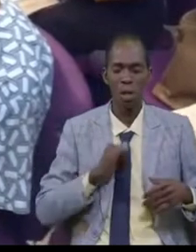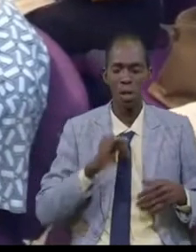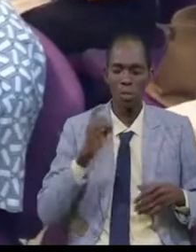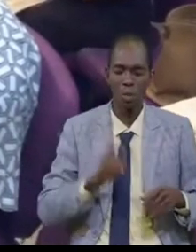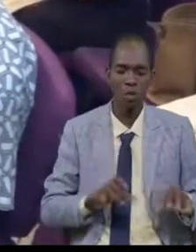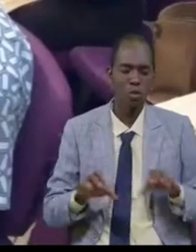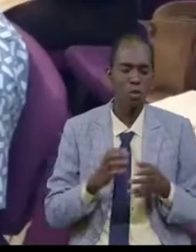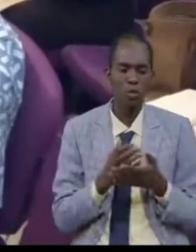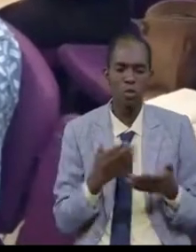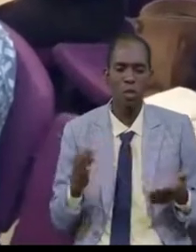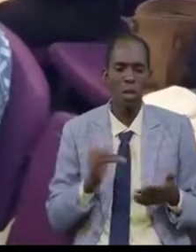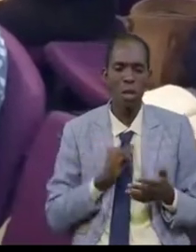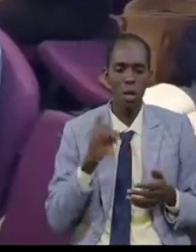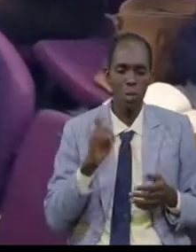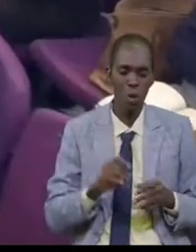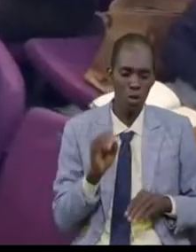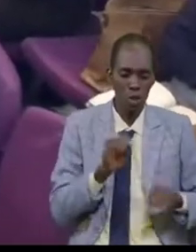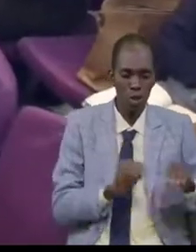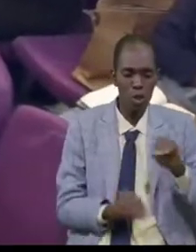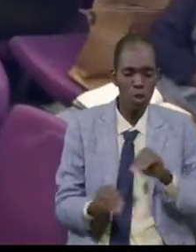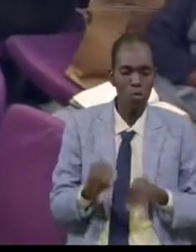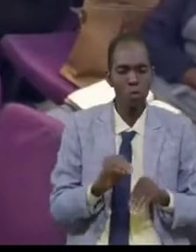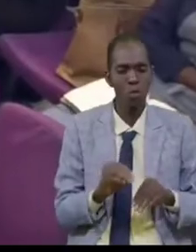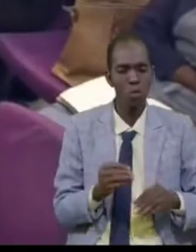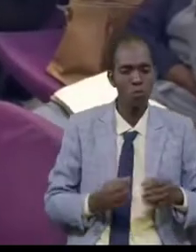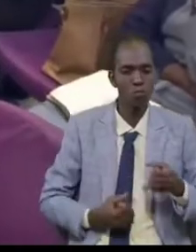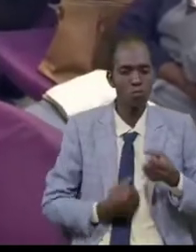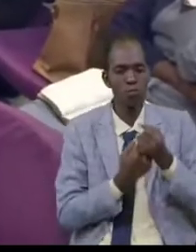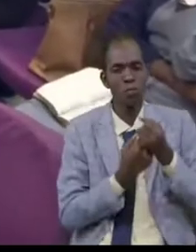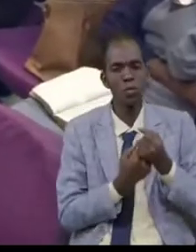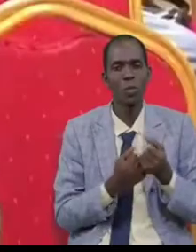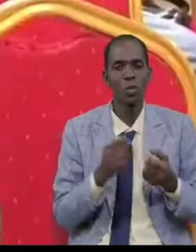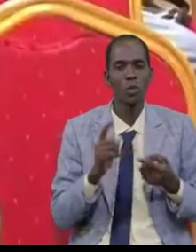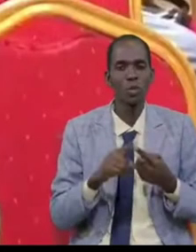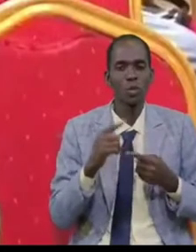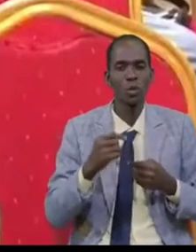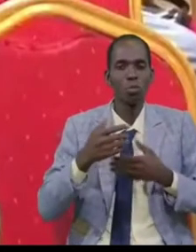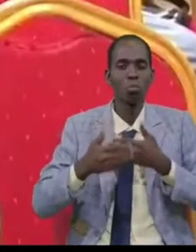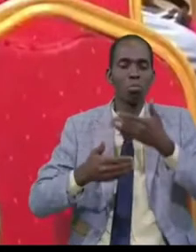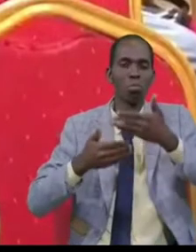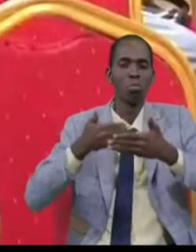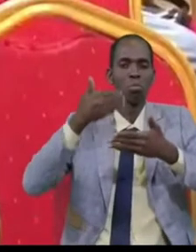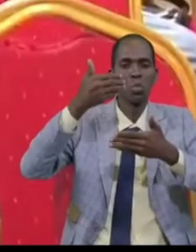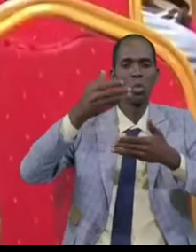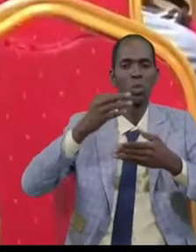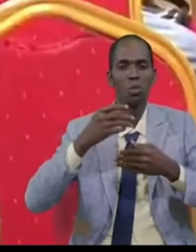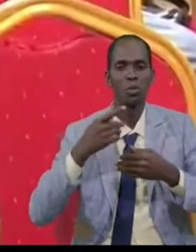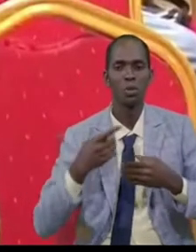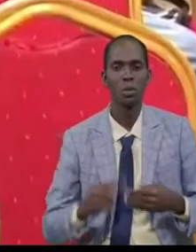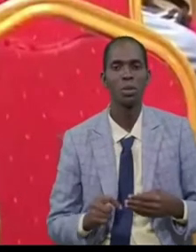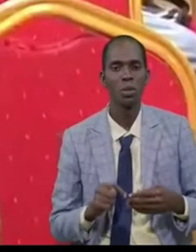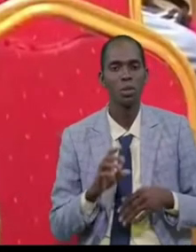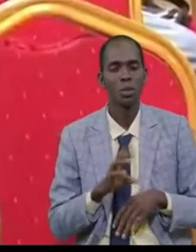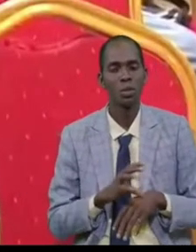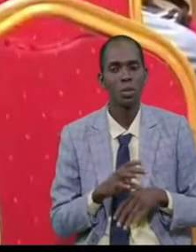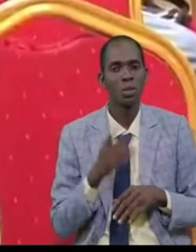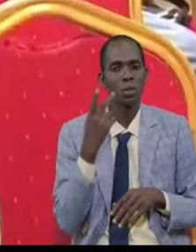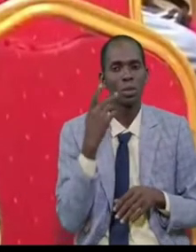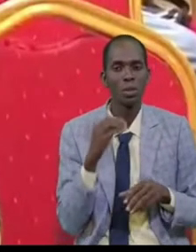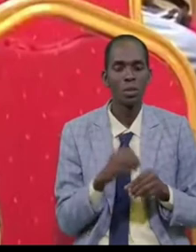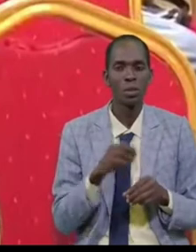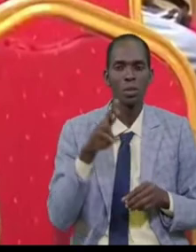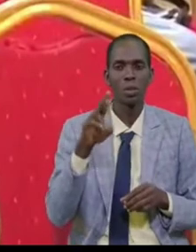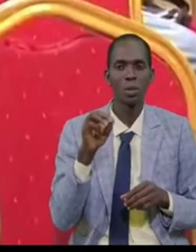be contributing to the progress of the body. It tells us in Romans chapter